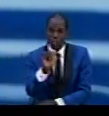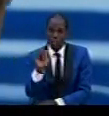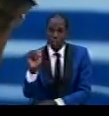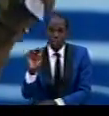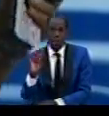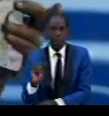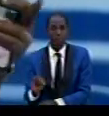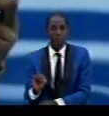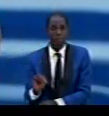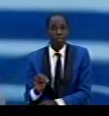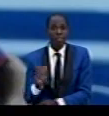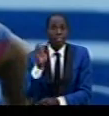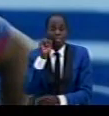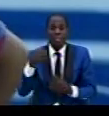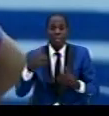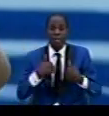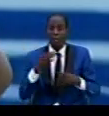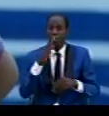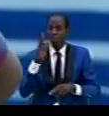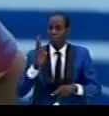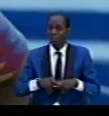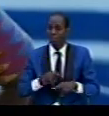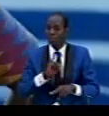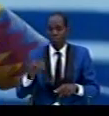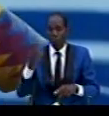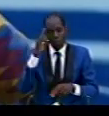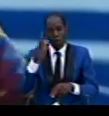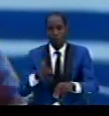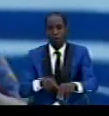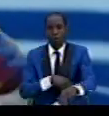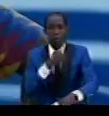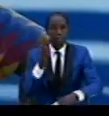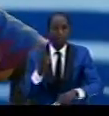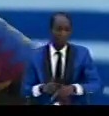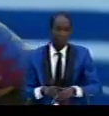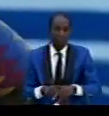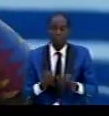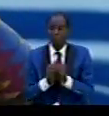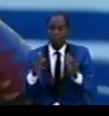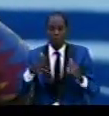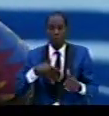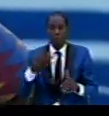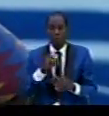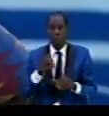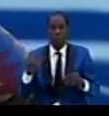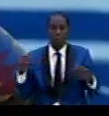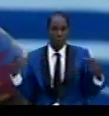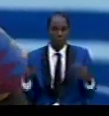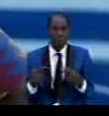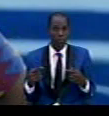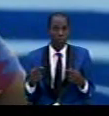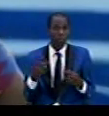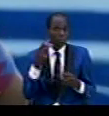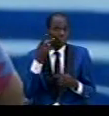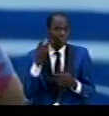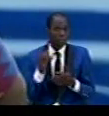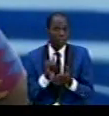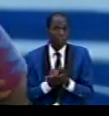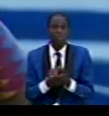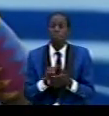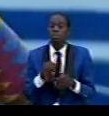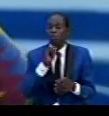down all day. I didn't feel the pain because if it is a normal day, I can't sleep while sitting down on the